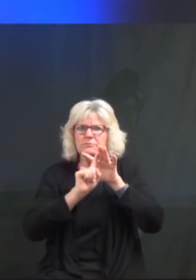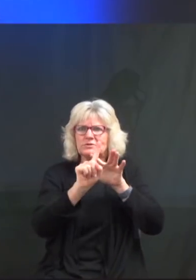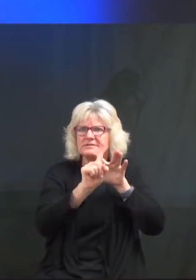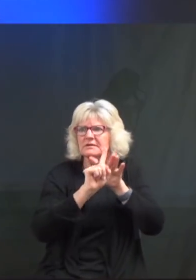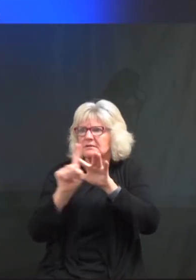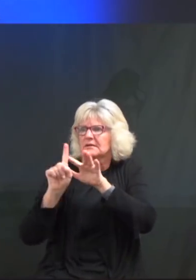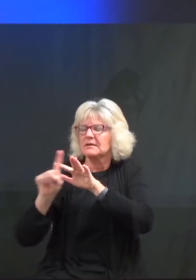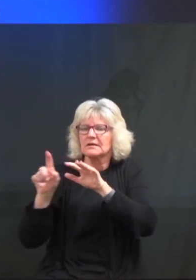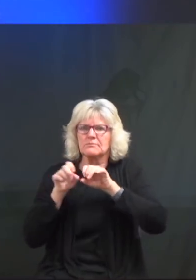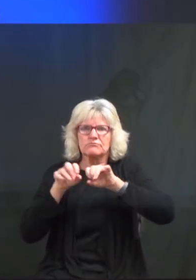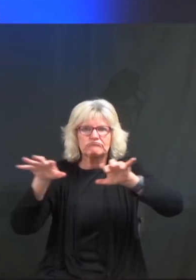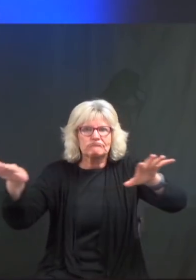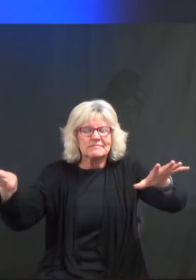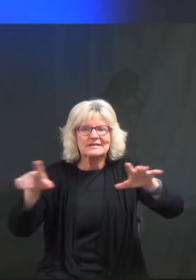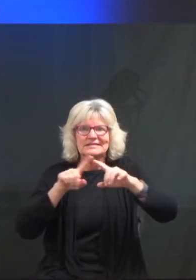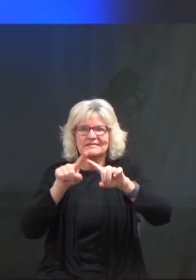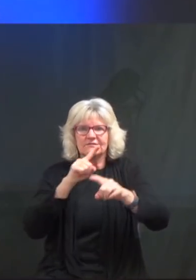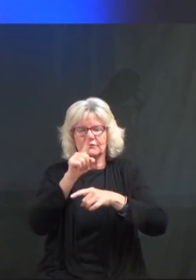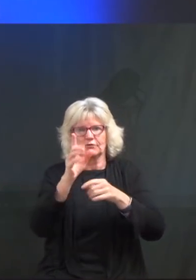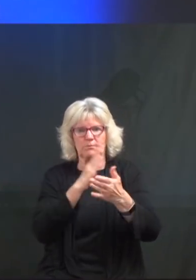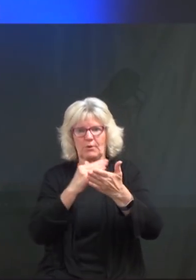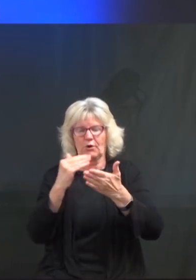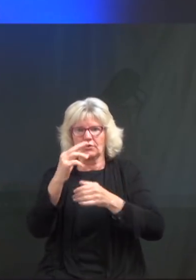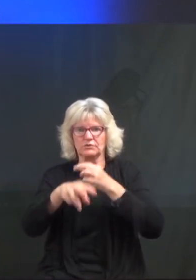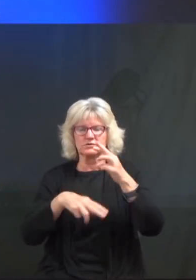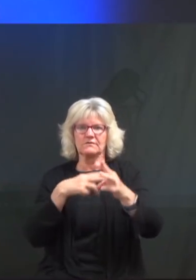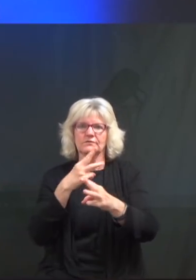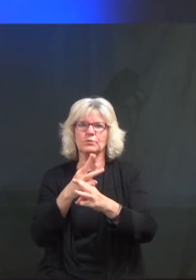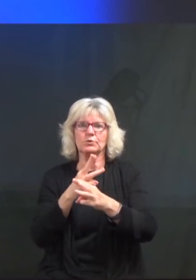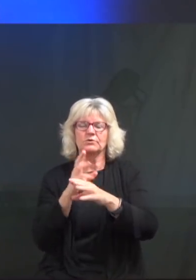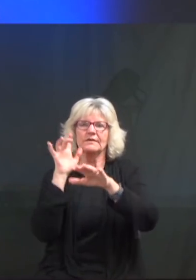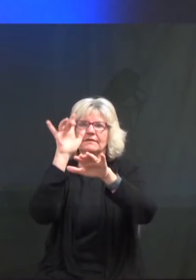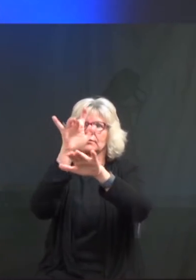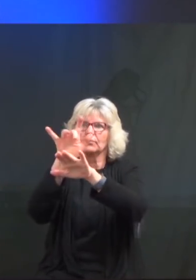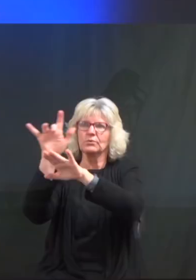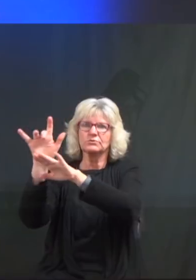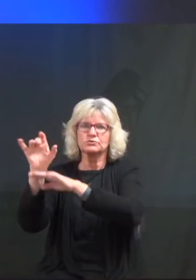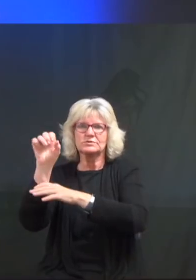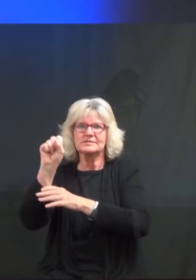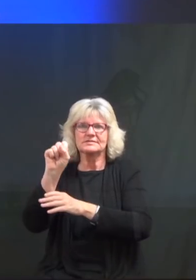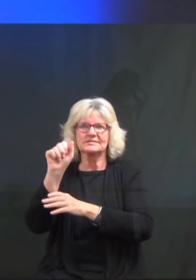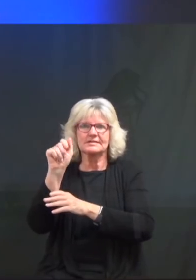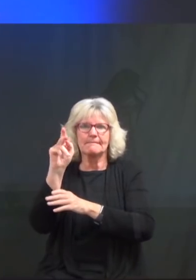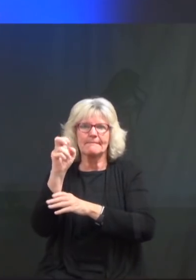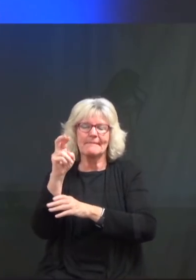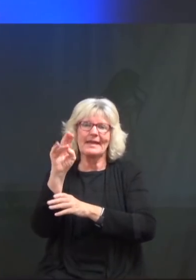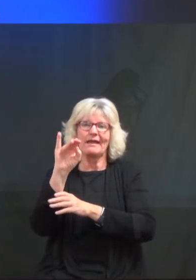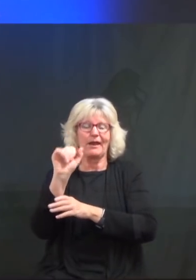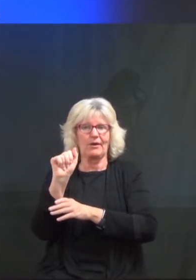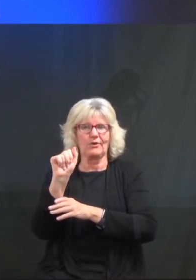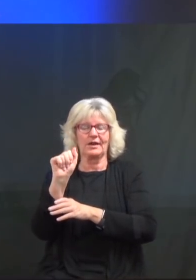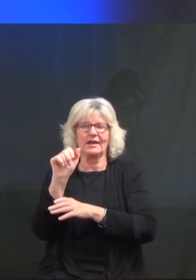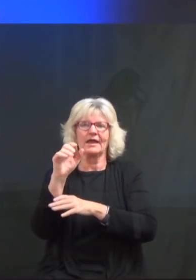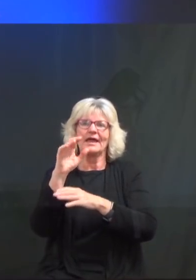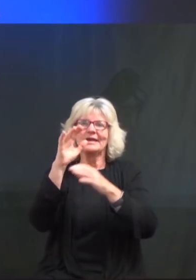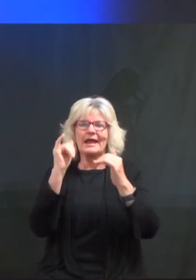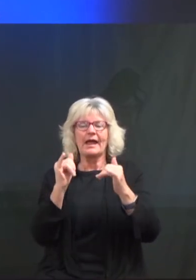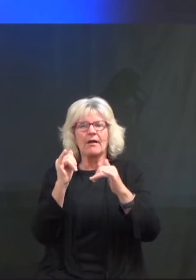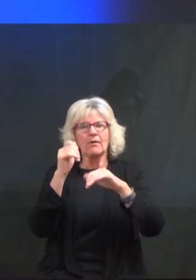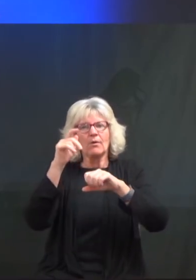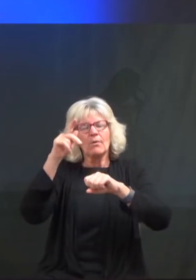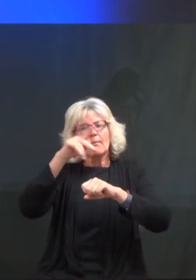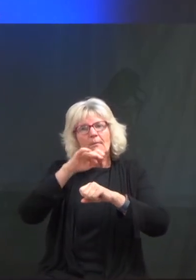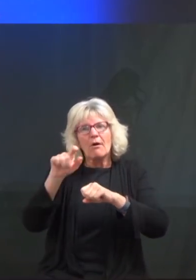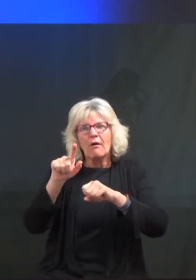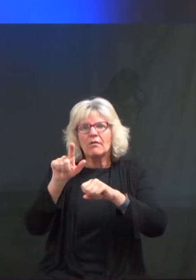reaching Samaria. And now the rejection among the Jews, even in Samaria, has pushed Paul